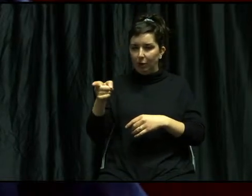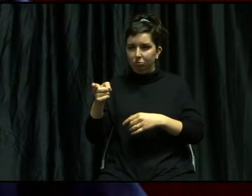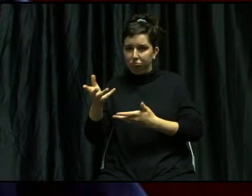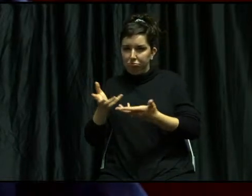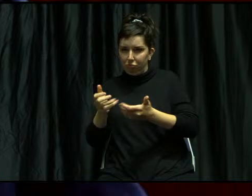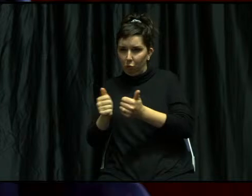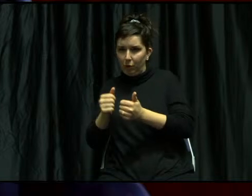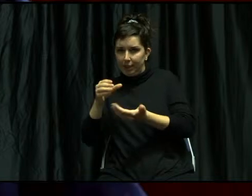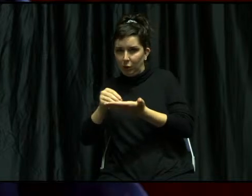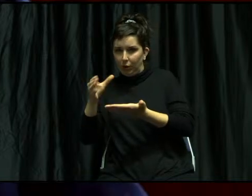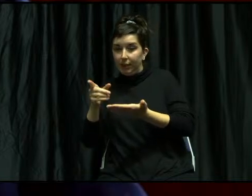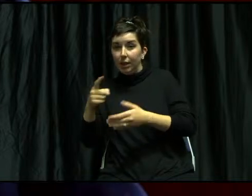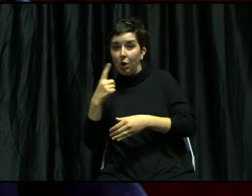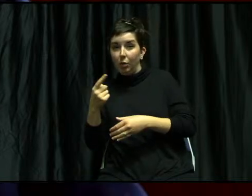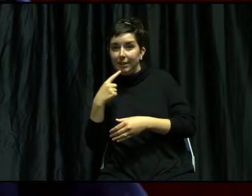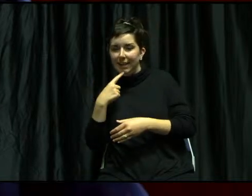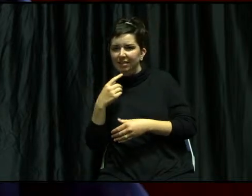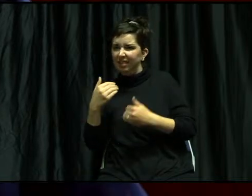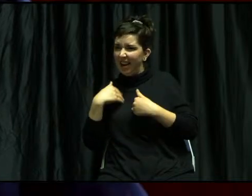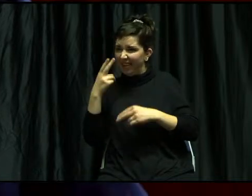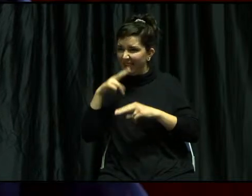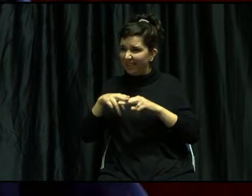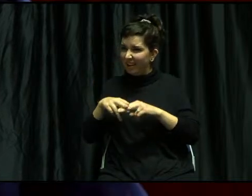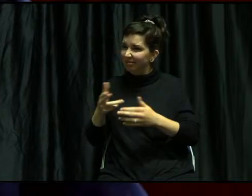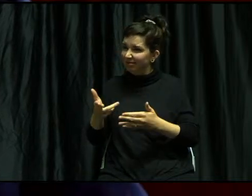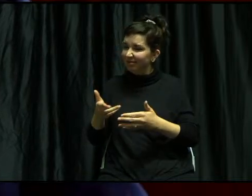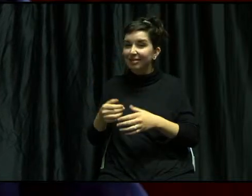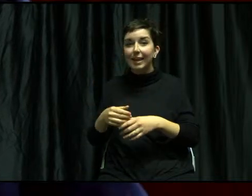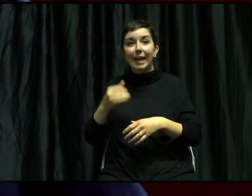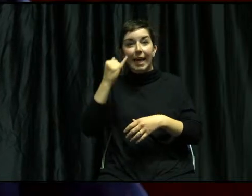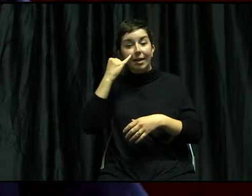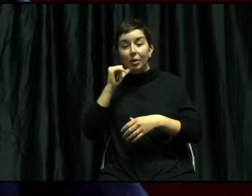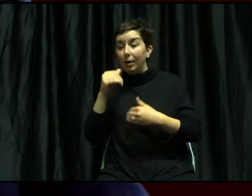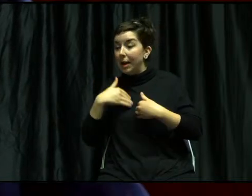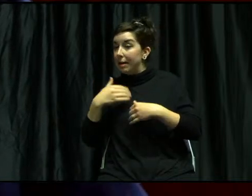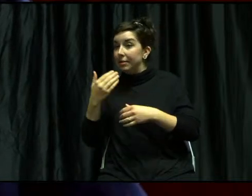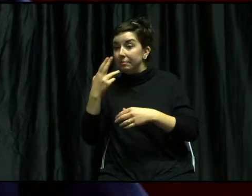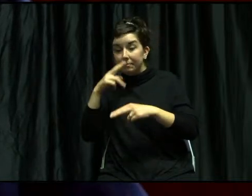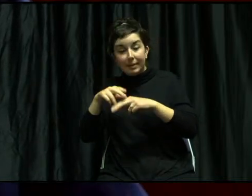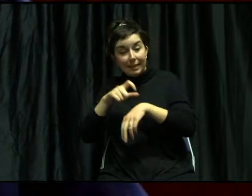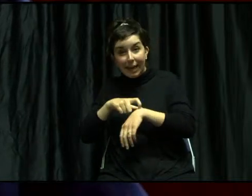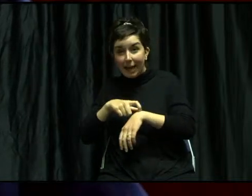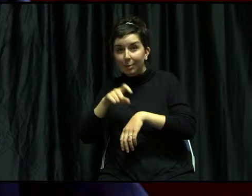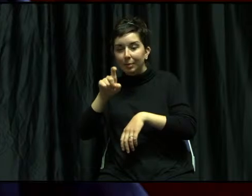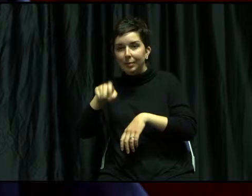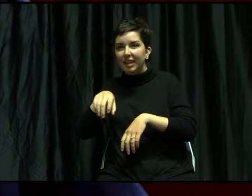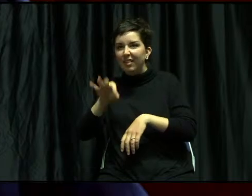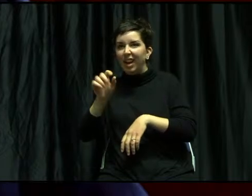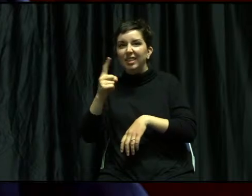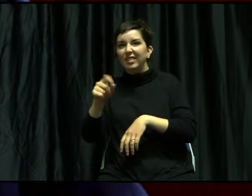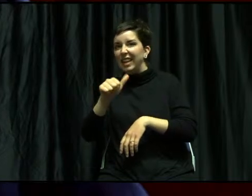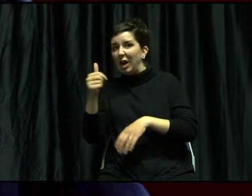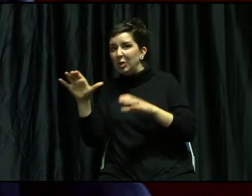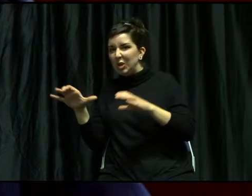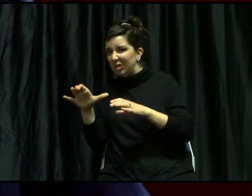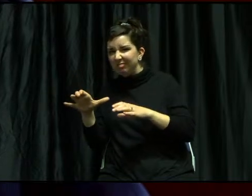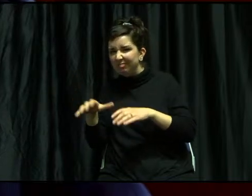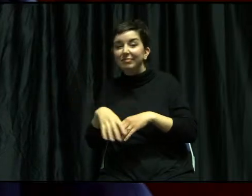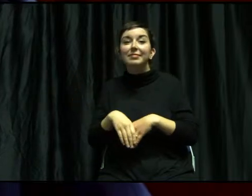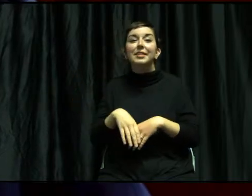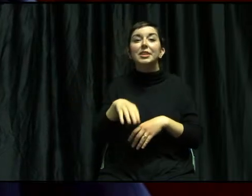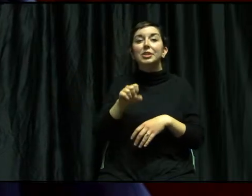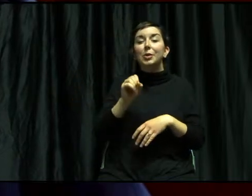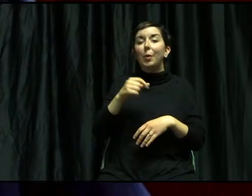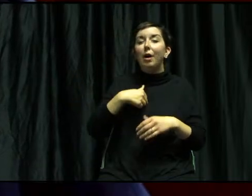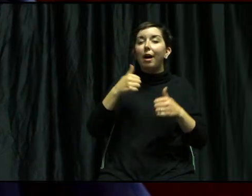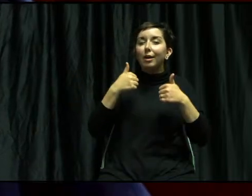he would always say, "Are you having fun?" Because if you're not having fun, you need to find something else to do. So